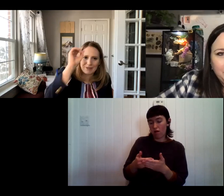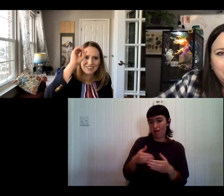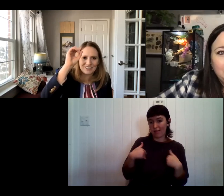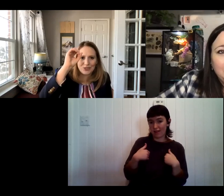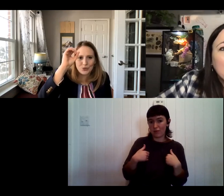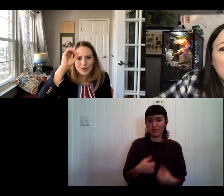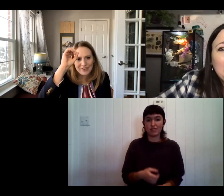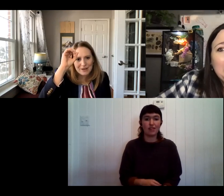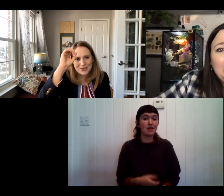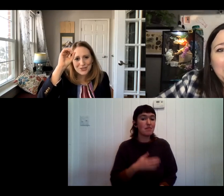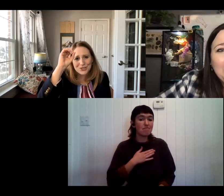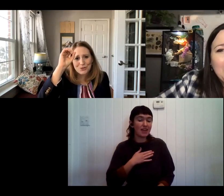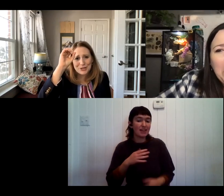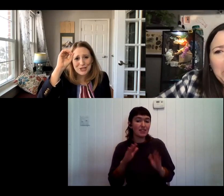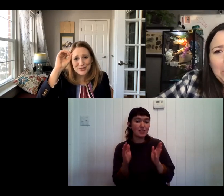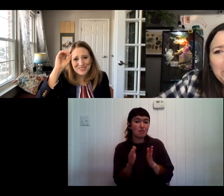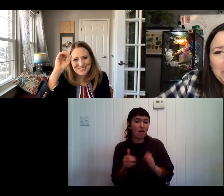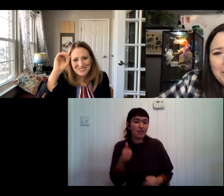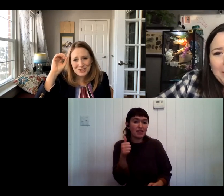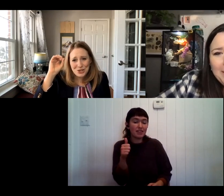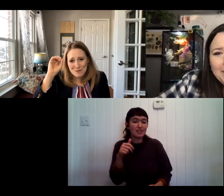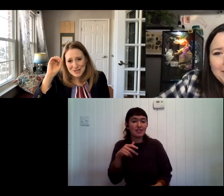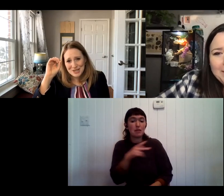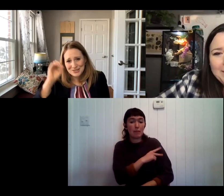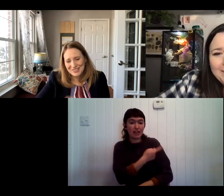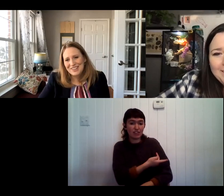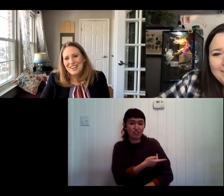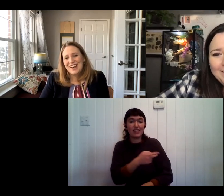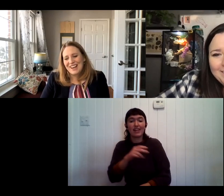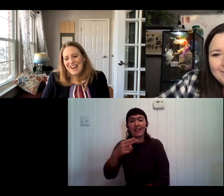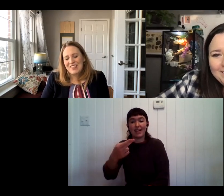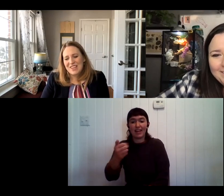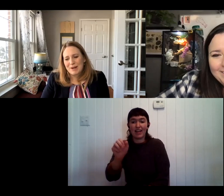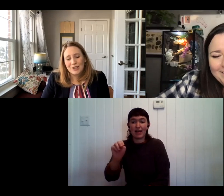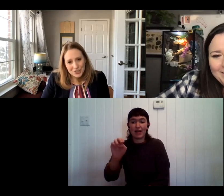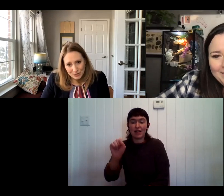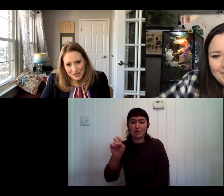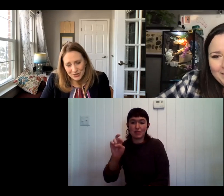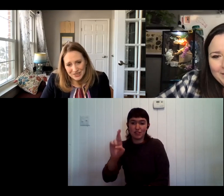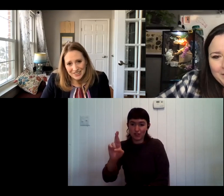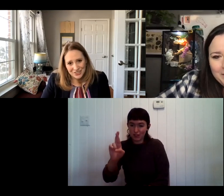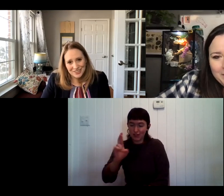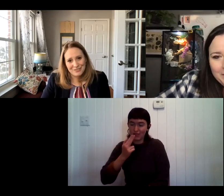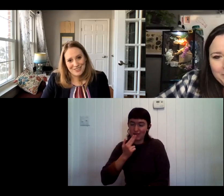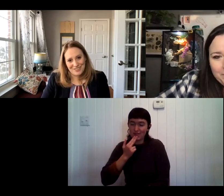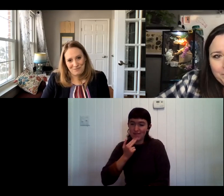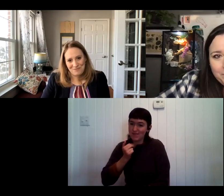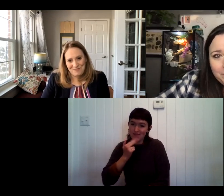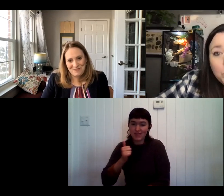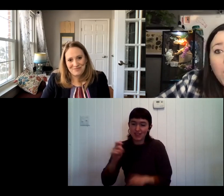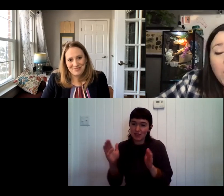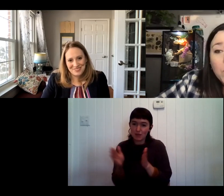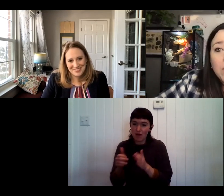patient was this big, little dwarf hamster, super cute, super cute. And then my largest patient was an Asian